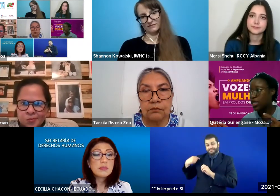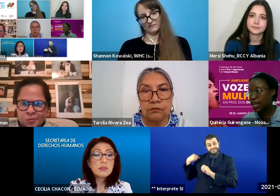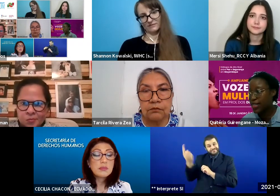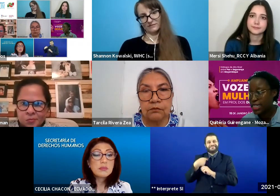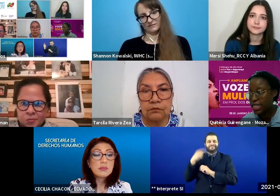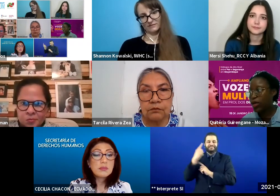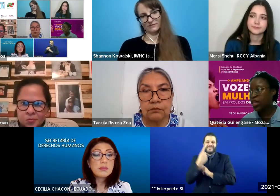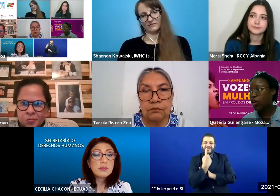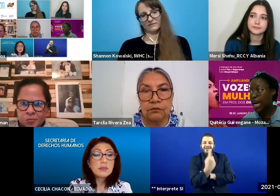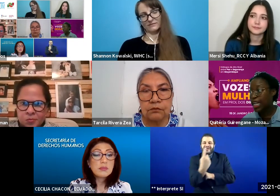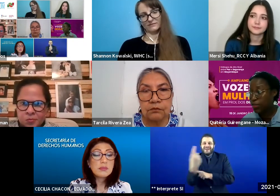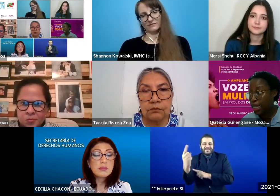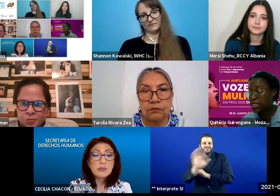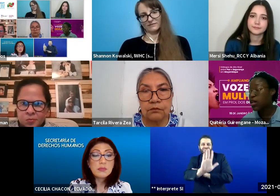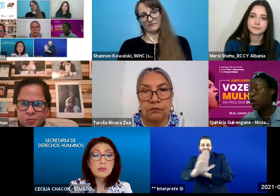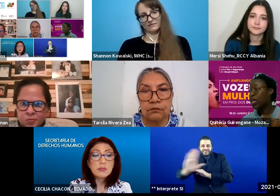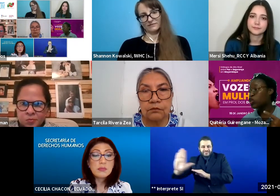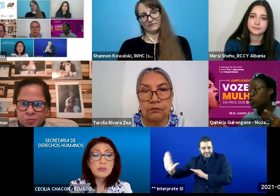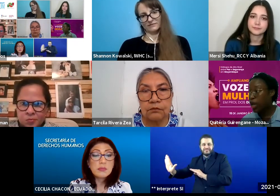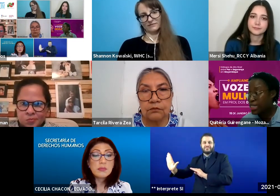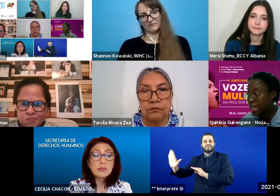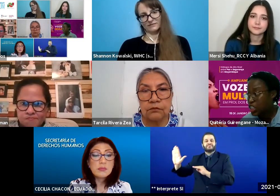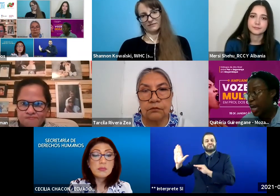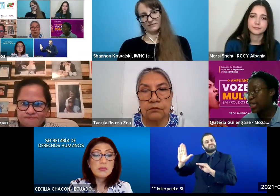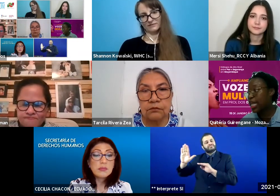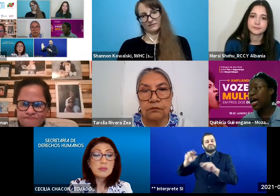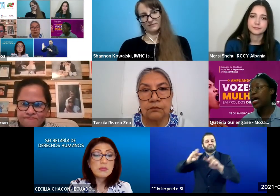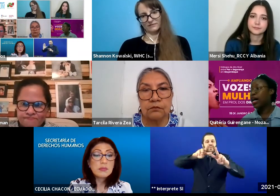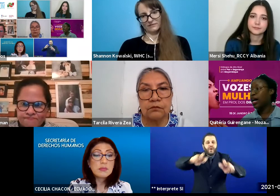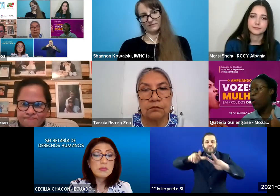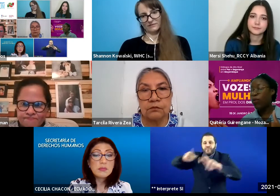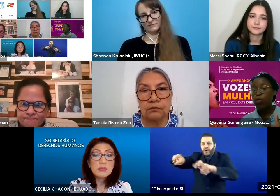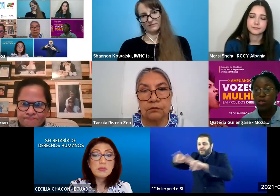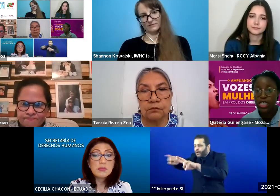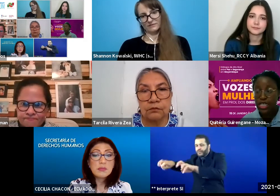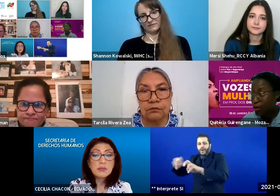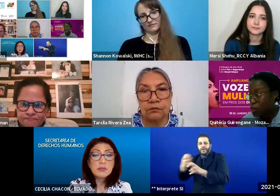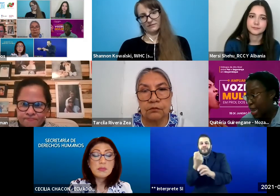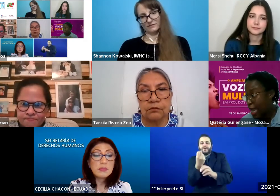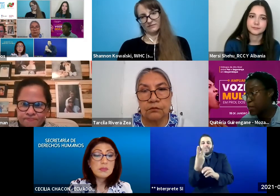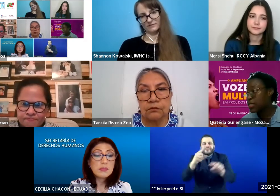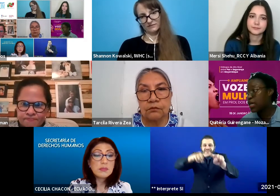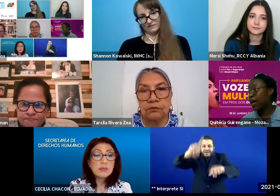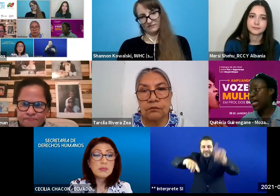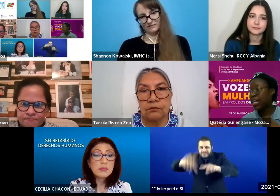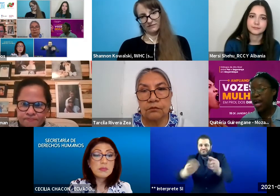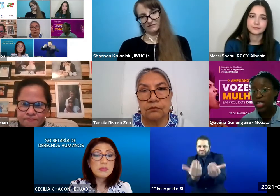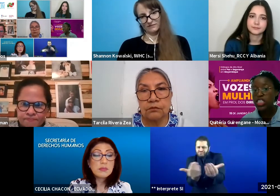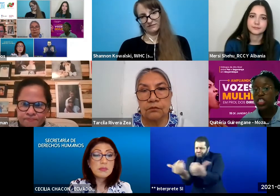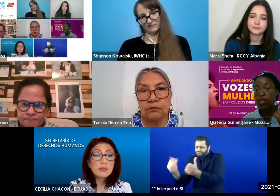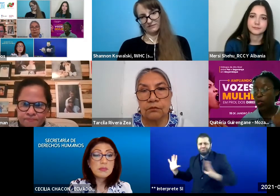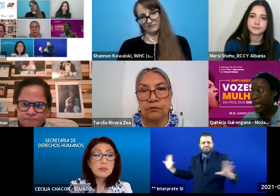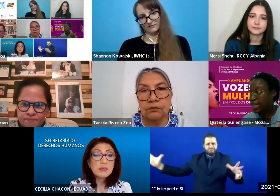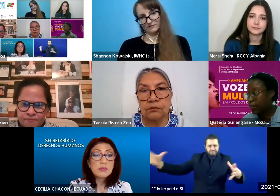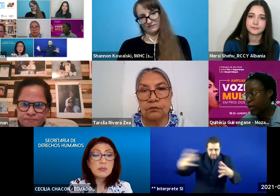and solidarity without judgment, without policing each other or promoting stereotypes, but